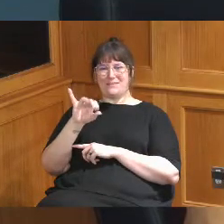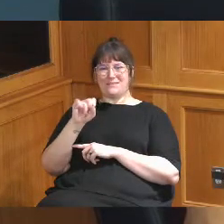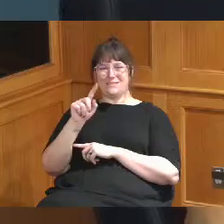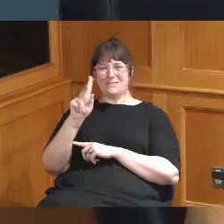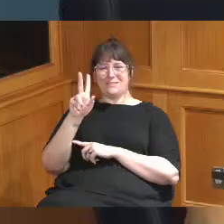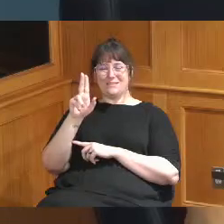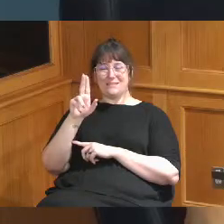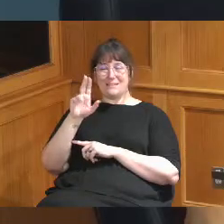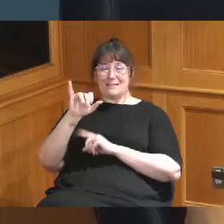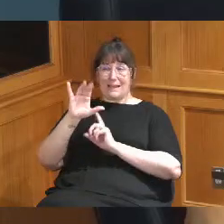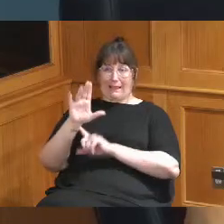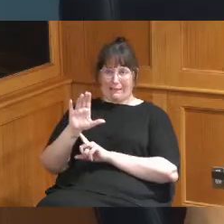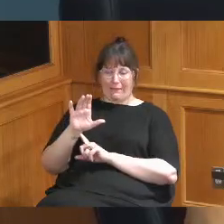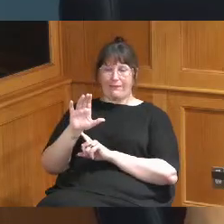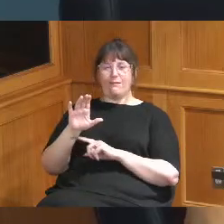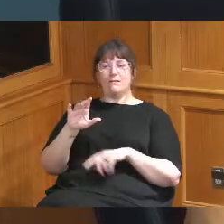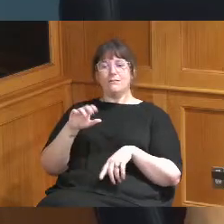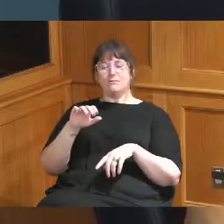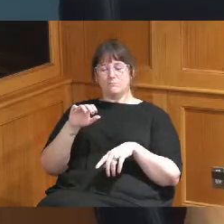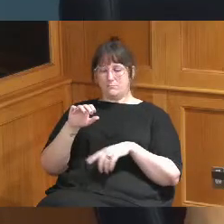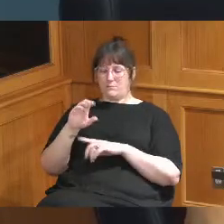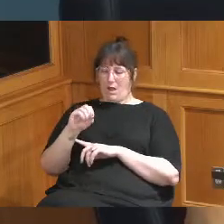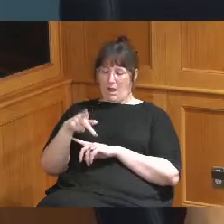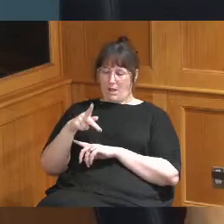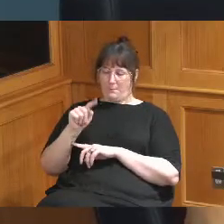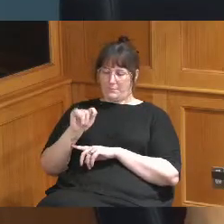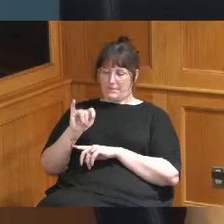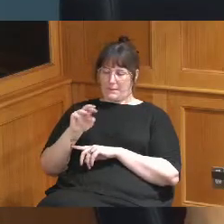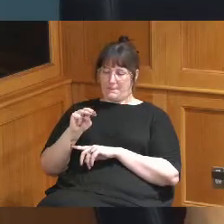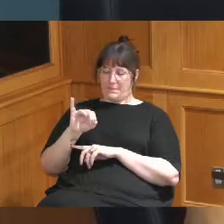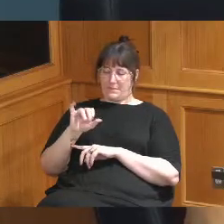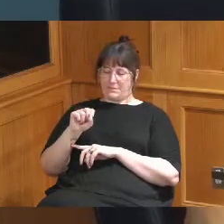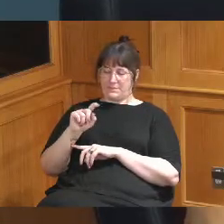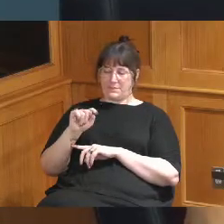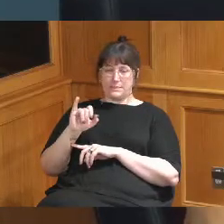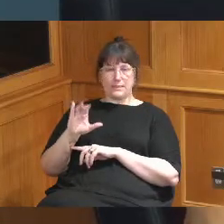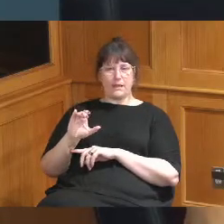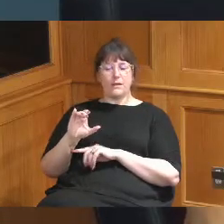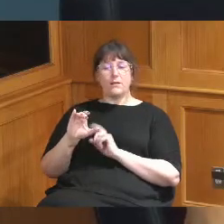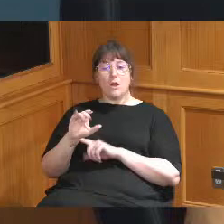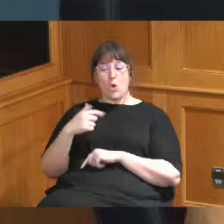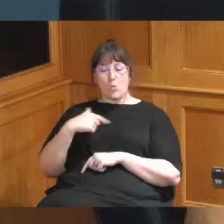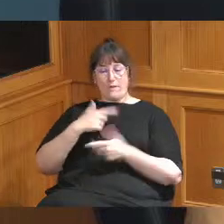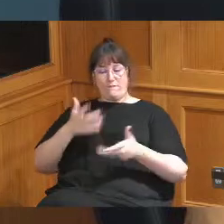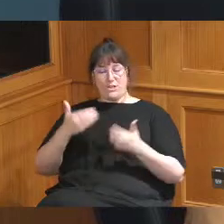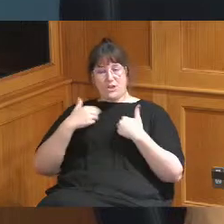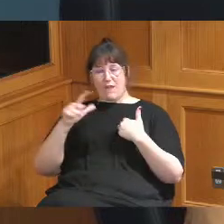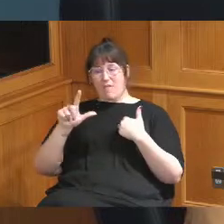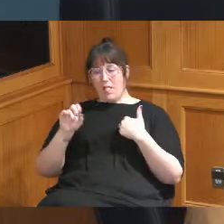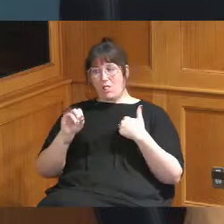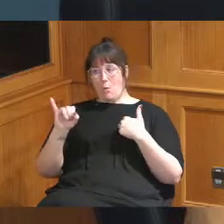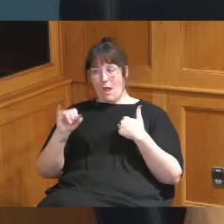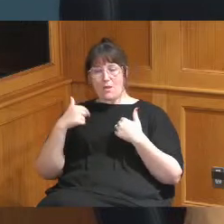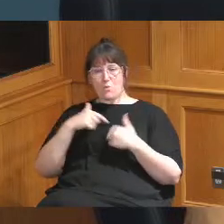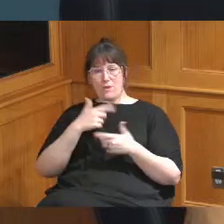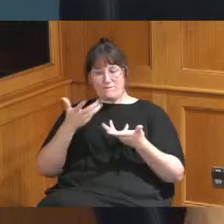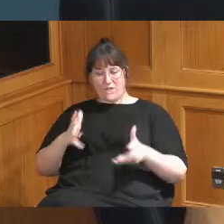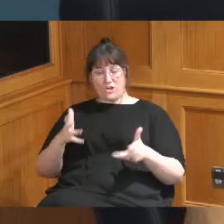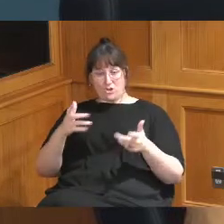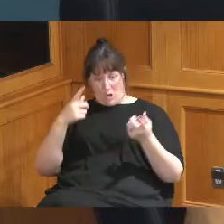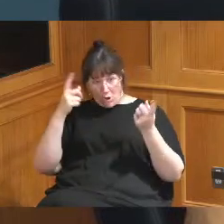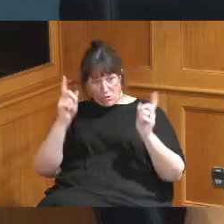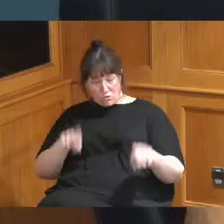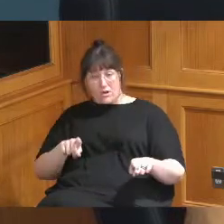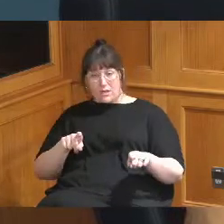have reason to believe, because of the negotiations and the fact that we've got an LOI in front of us, we have a letter of intent that we all agreed